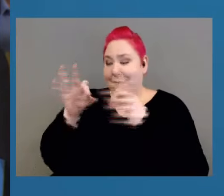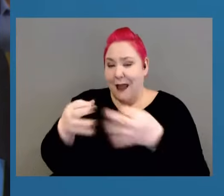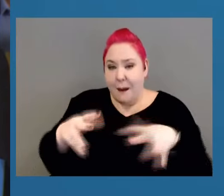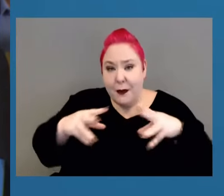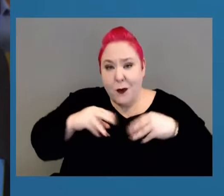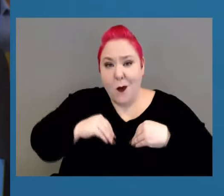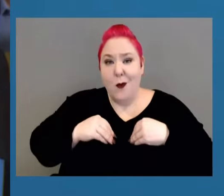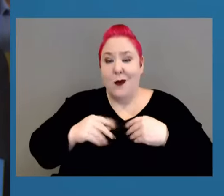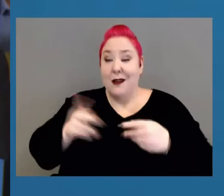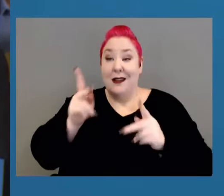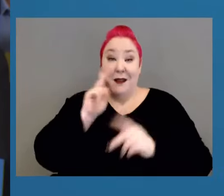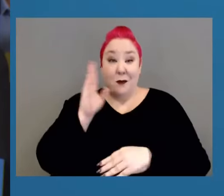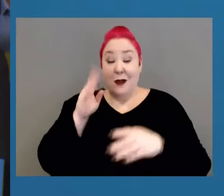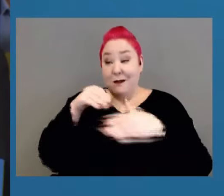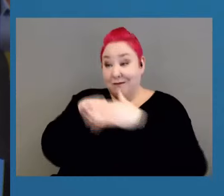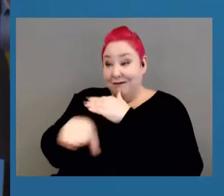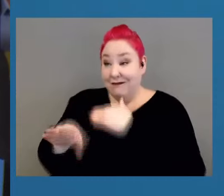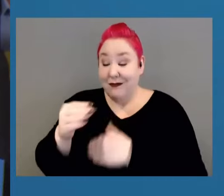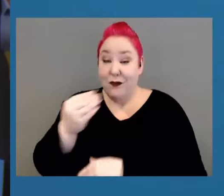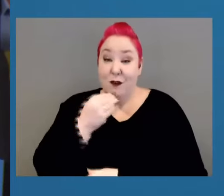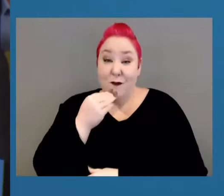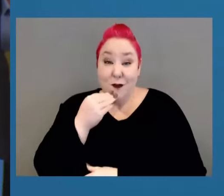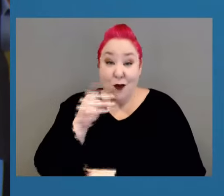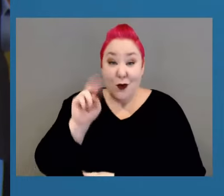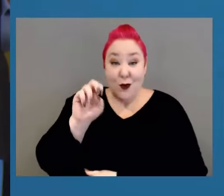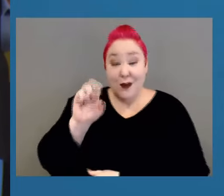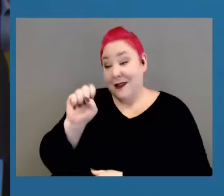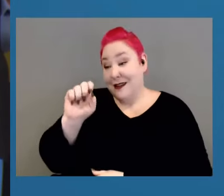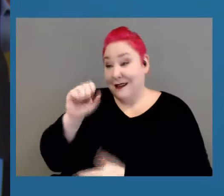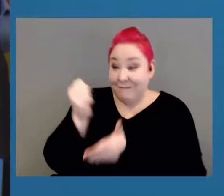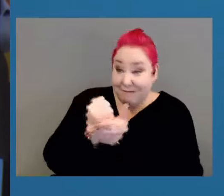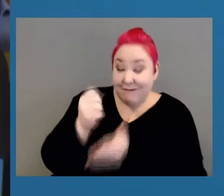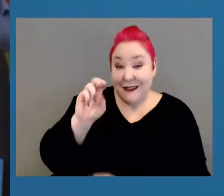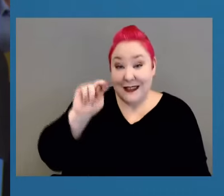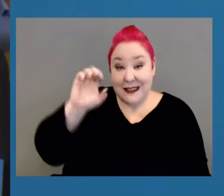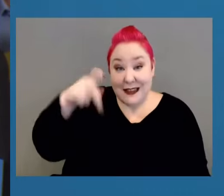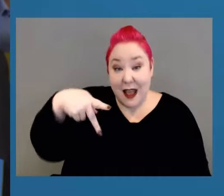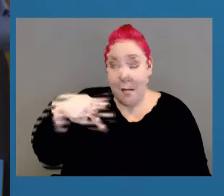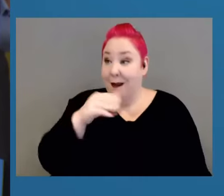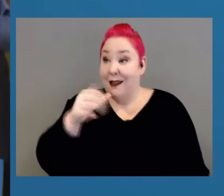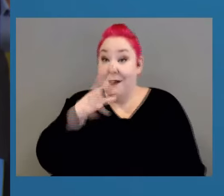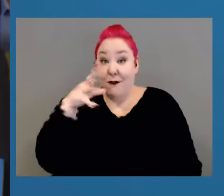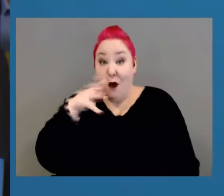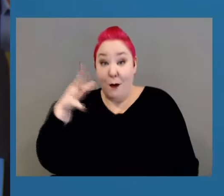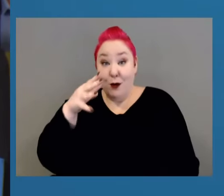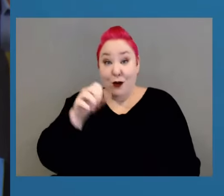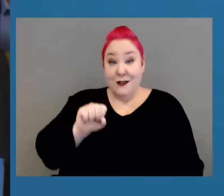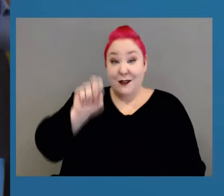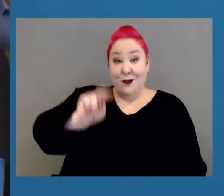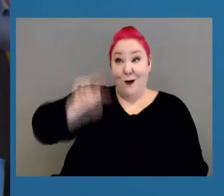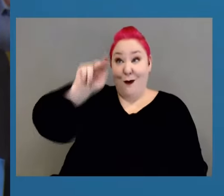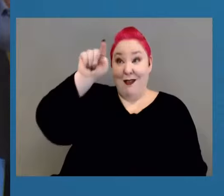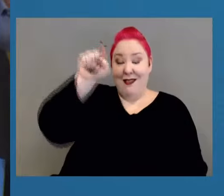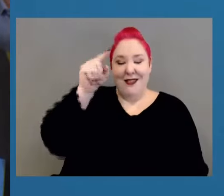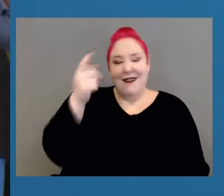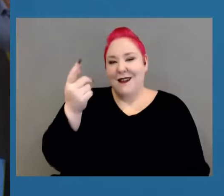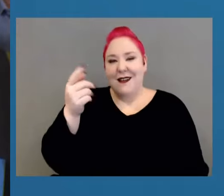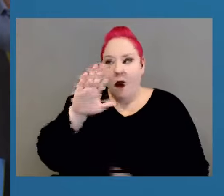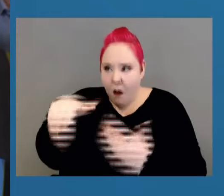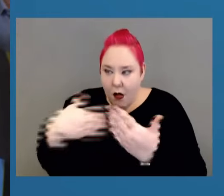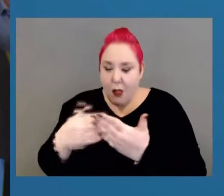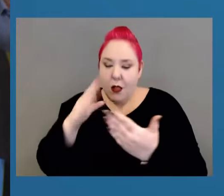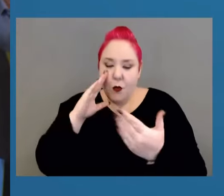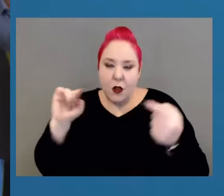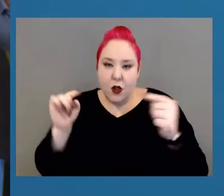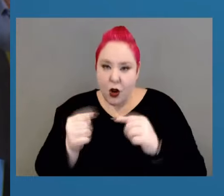stamps and buy the food. The farmers upstate particularly, all of them are going to be hurting, and many of them are in the room